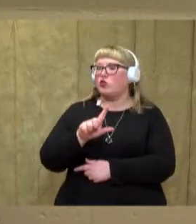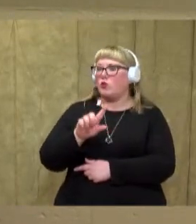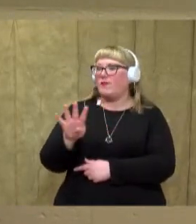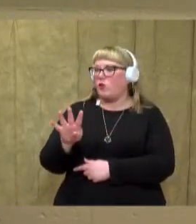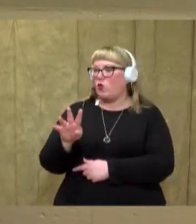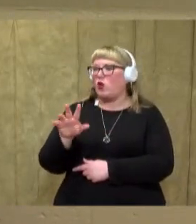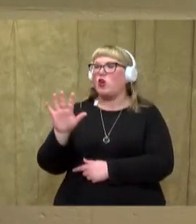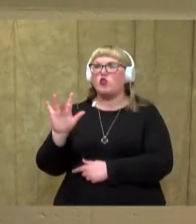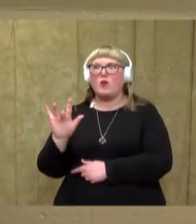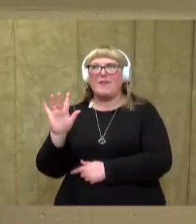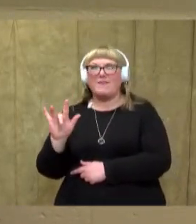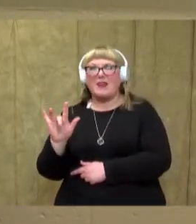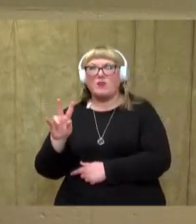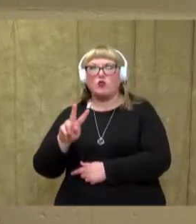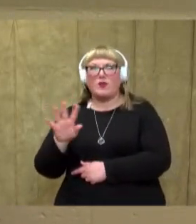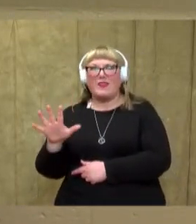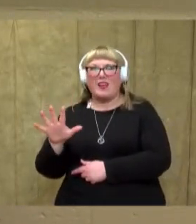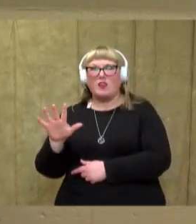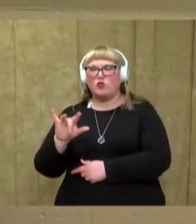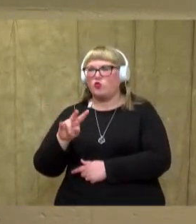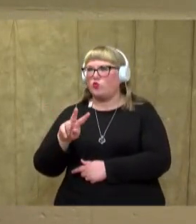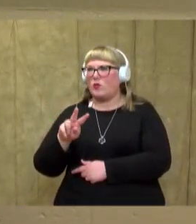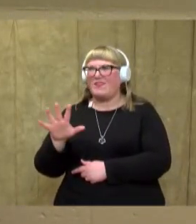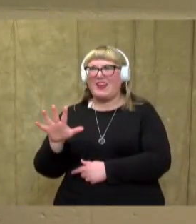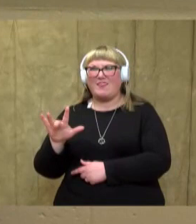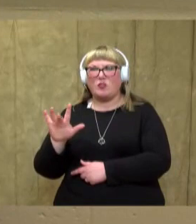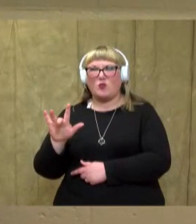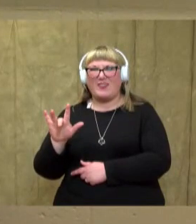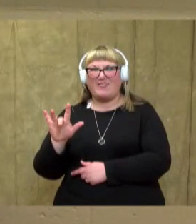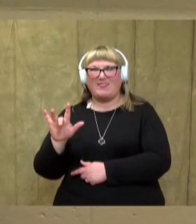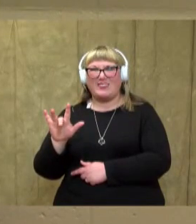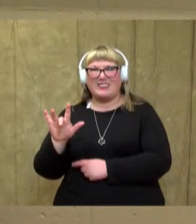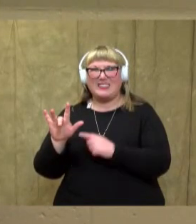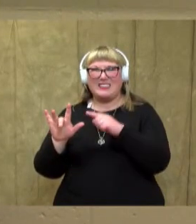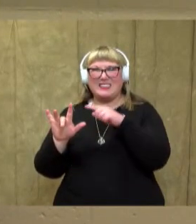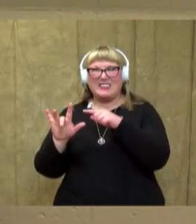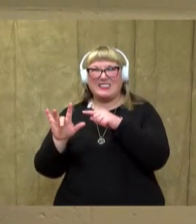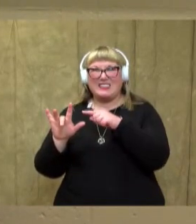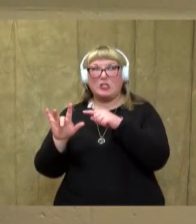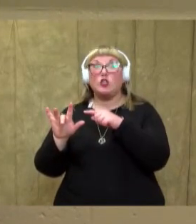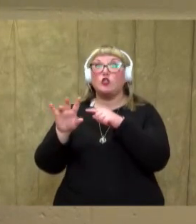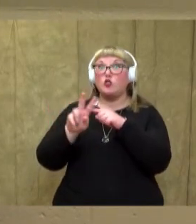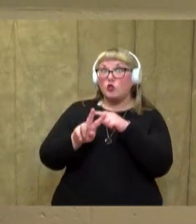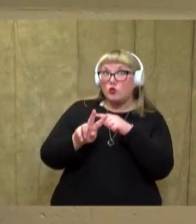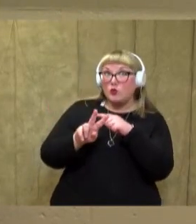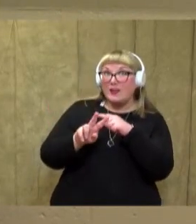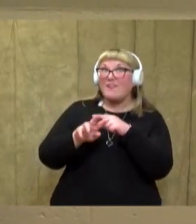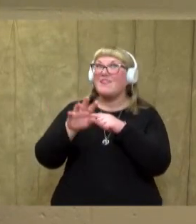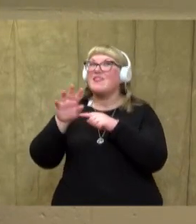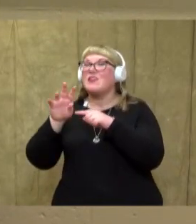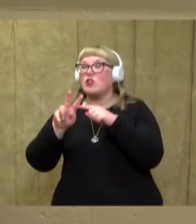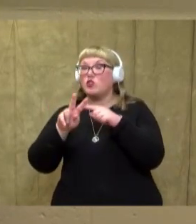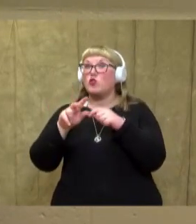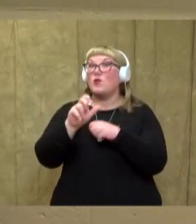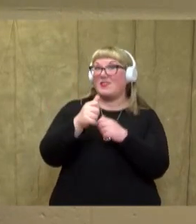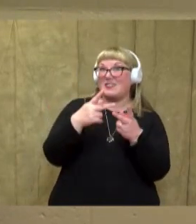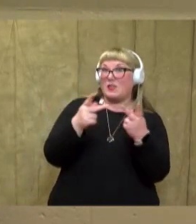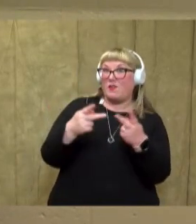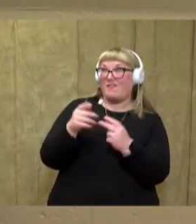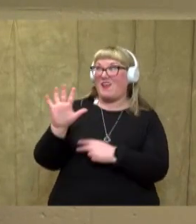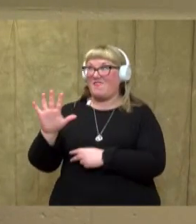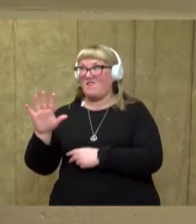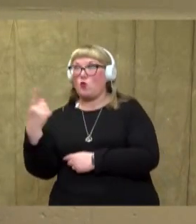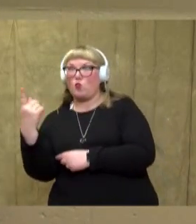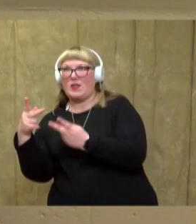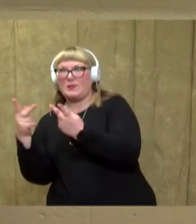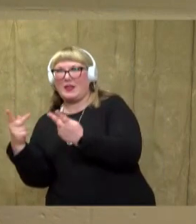25, what do you think 25 will look like? it will be a 2 in the tens place and a